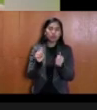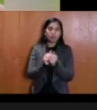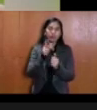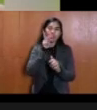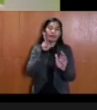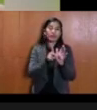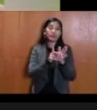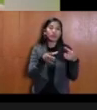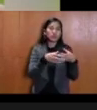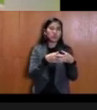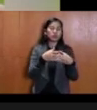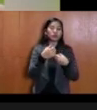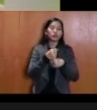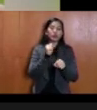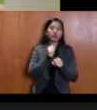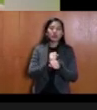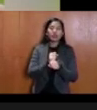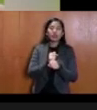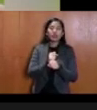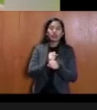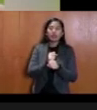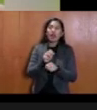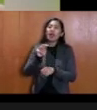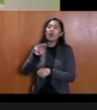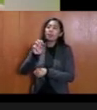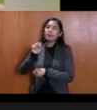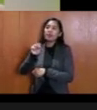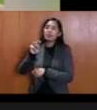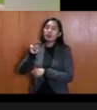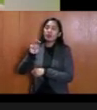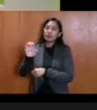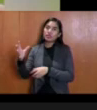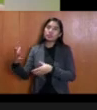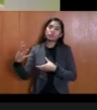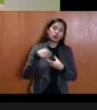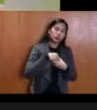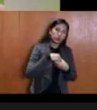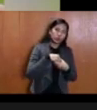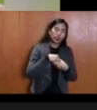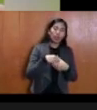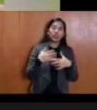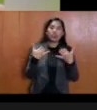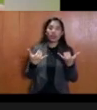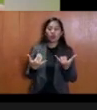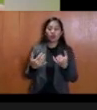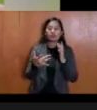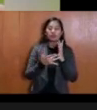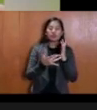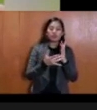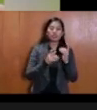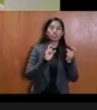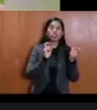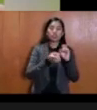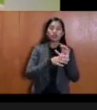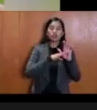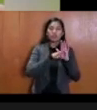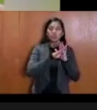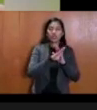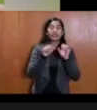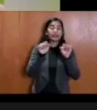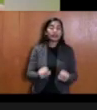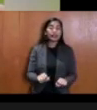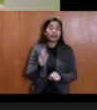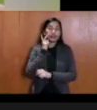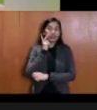to be able to bring MSMEs on board. And here in the digital transformation of MSMEs, we can see